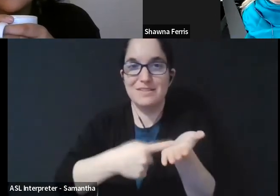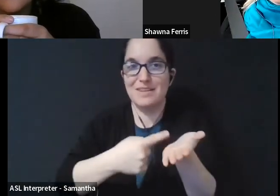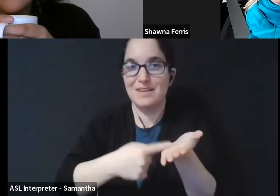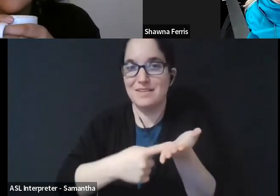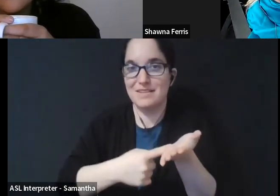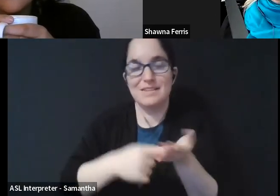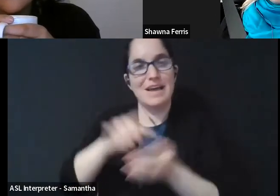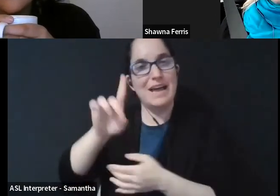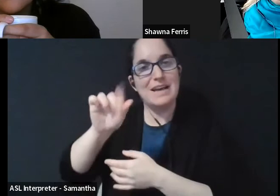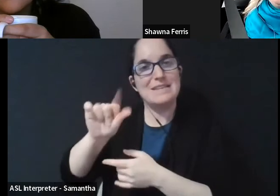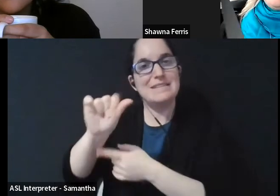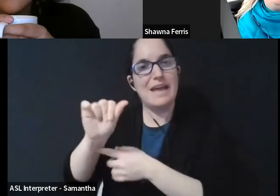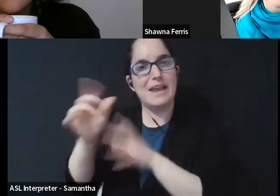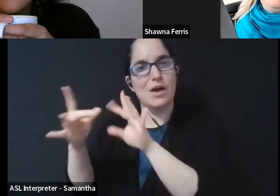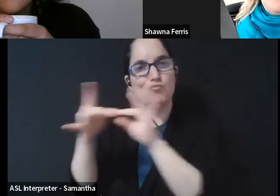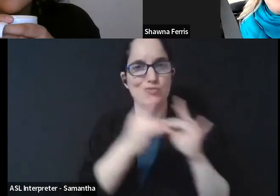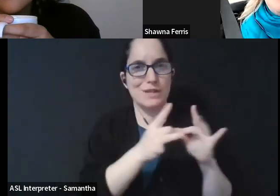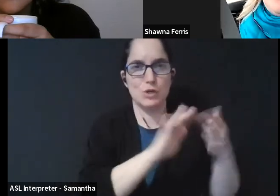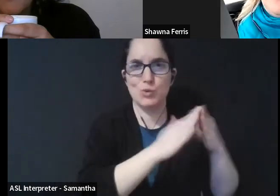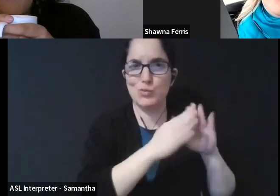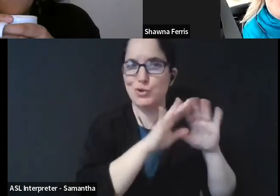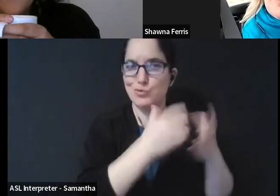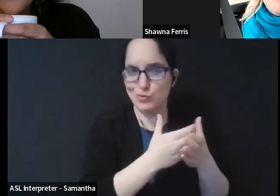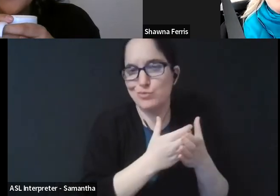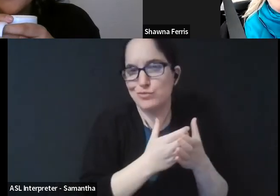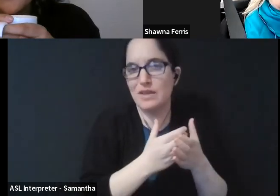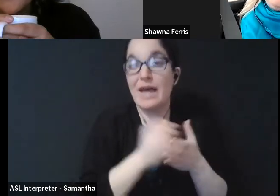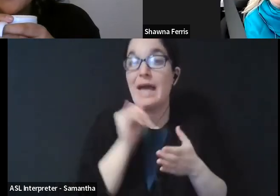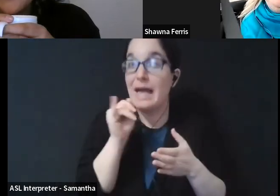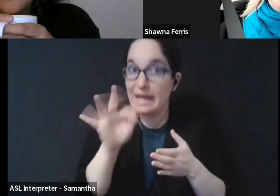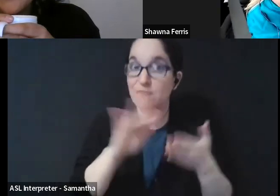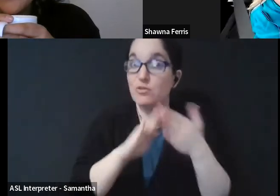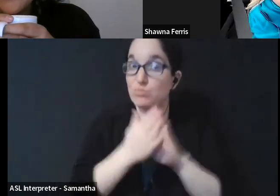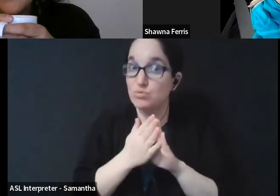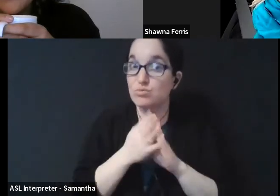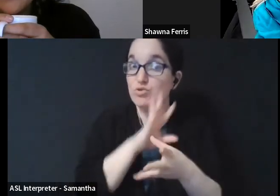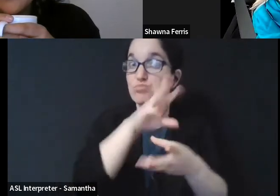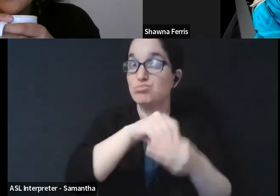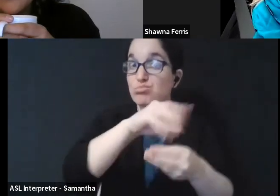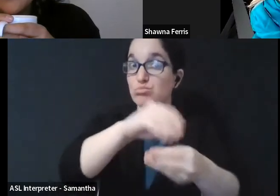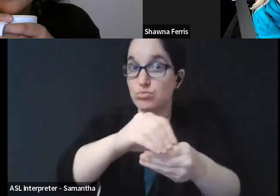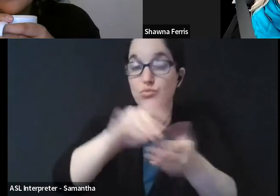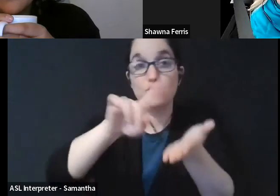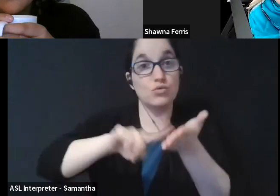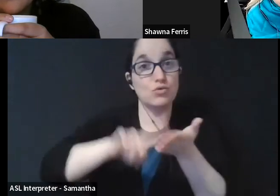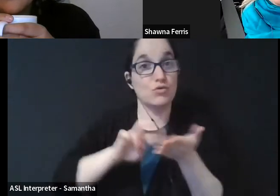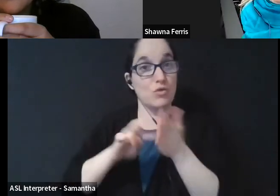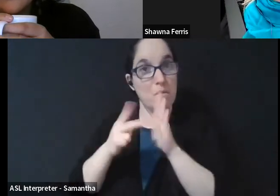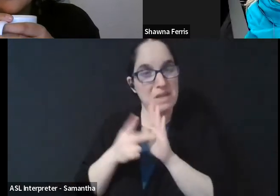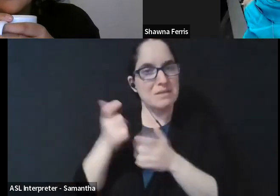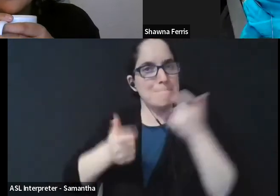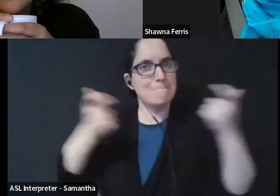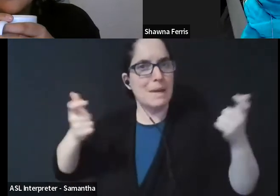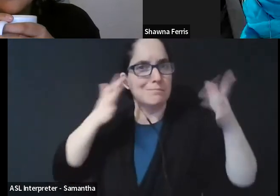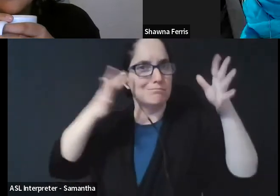data with community groups. Like, the more community involved in research, the more community involved in like major decision making